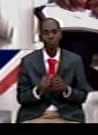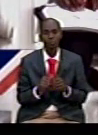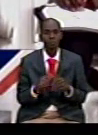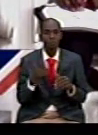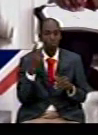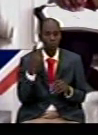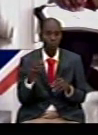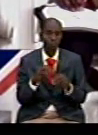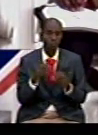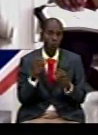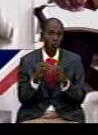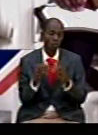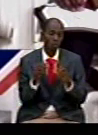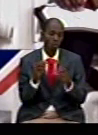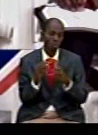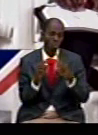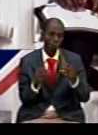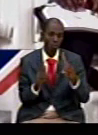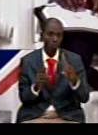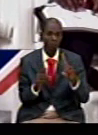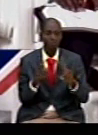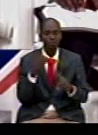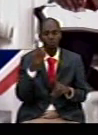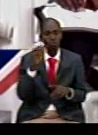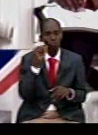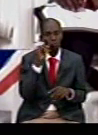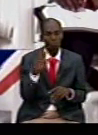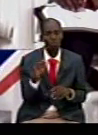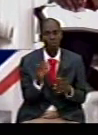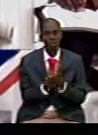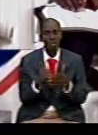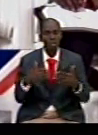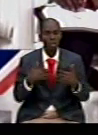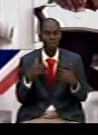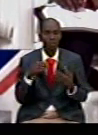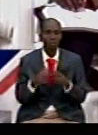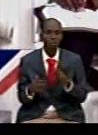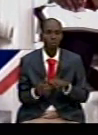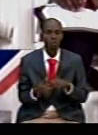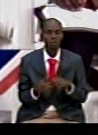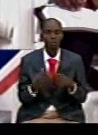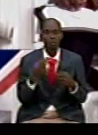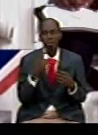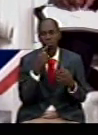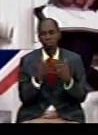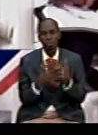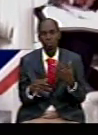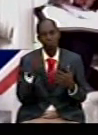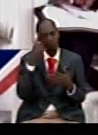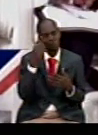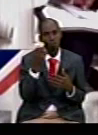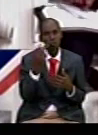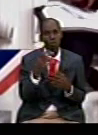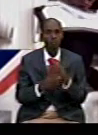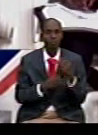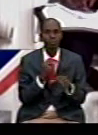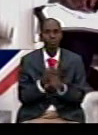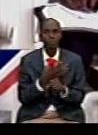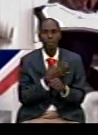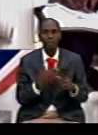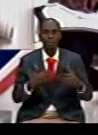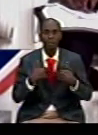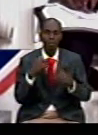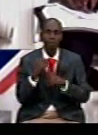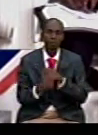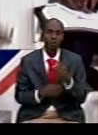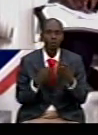25, a certain woman which had an issue of blood 12 years and had suffered many